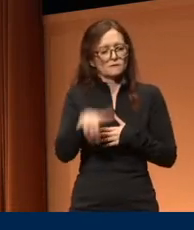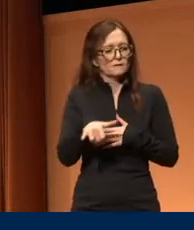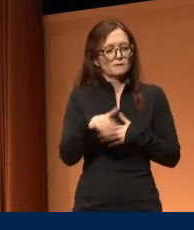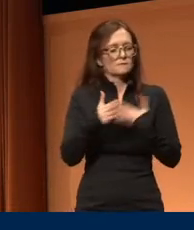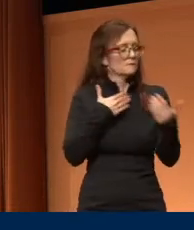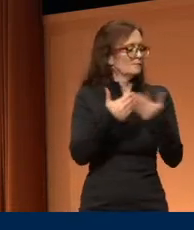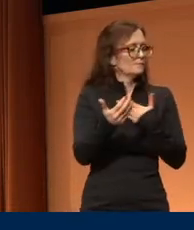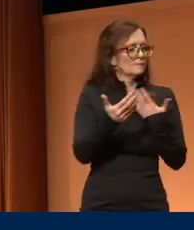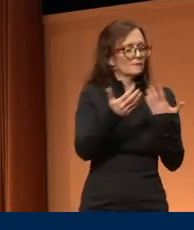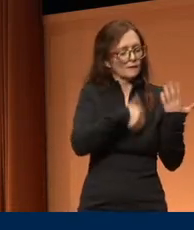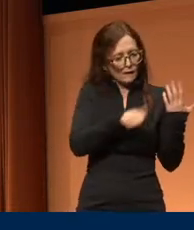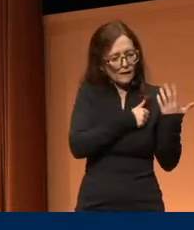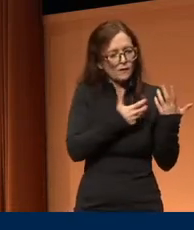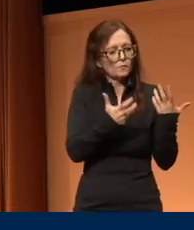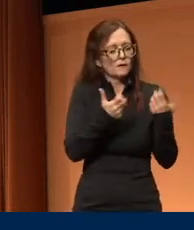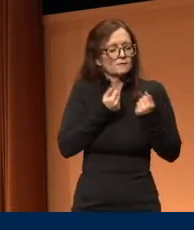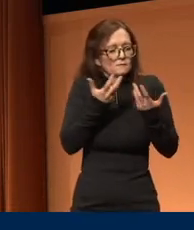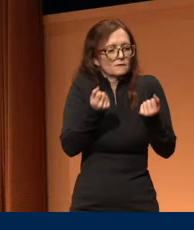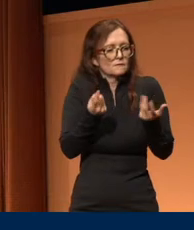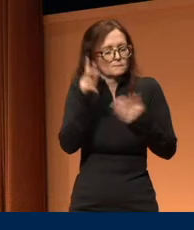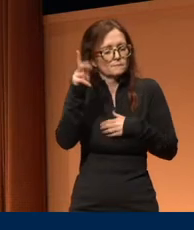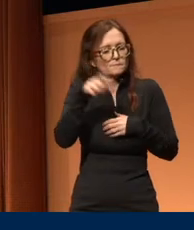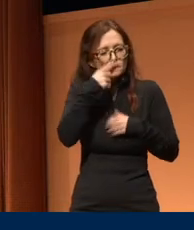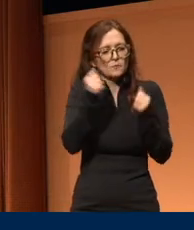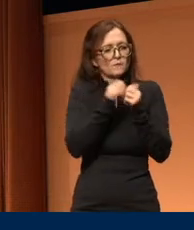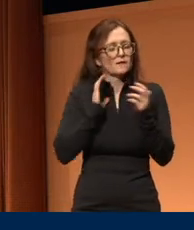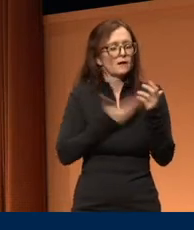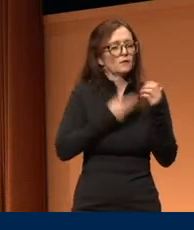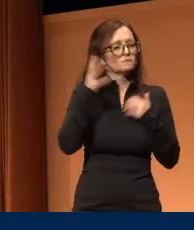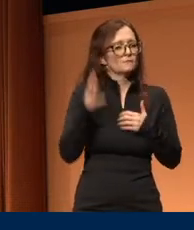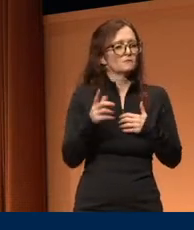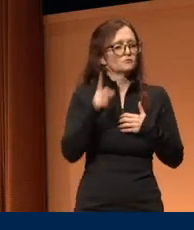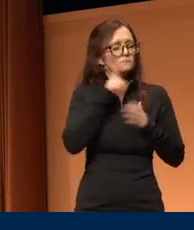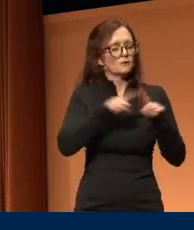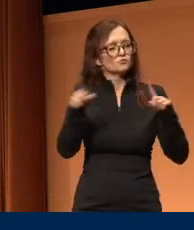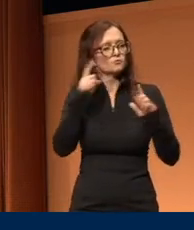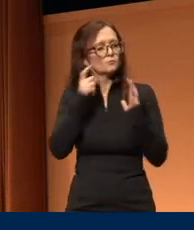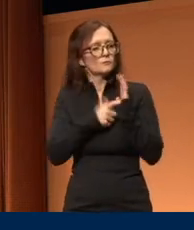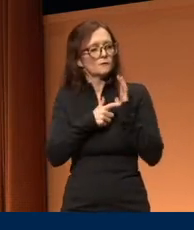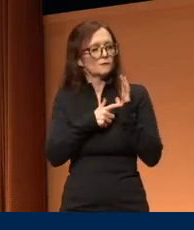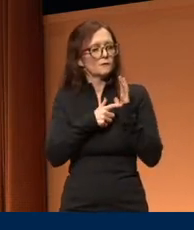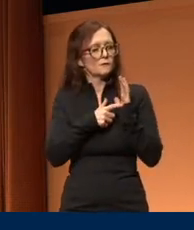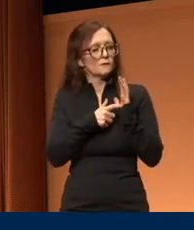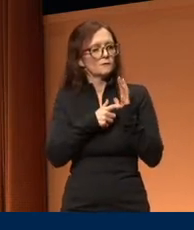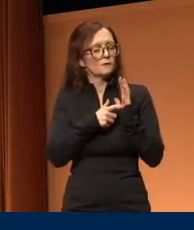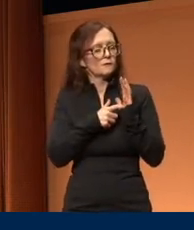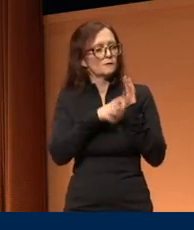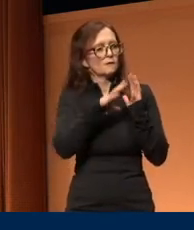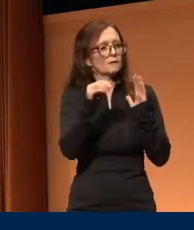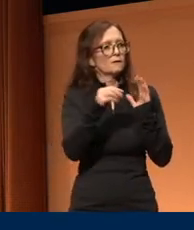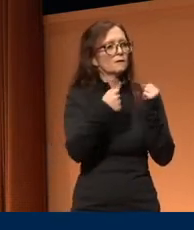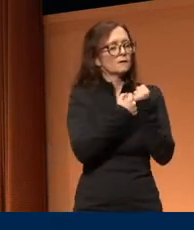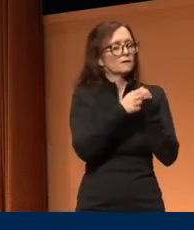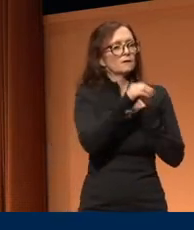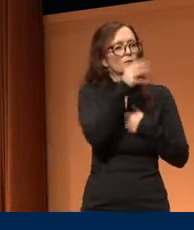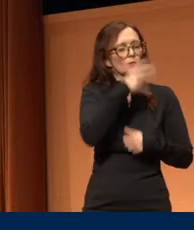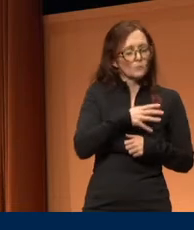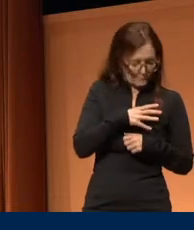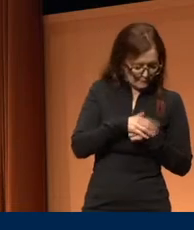the gratitude she had wanted to express publicly with her speech, she recognized that the opinion groups had substituted a logic of